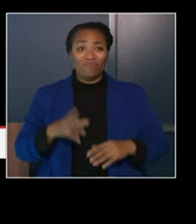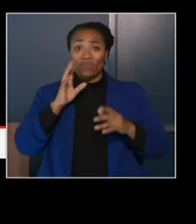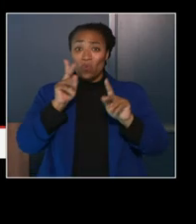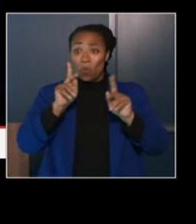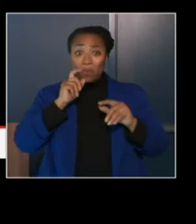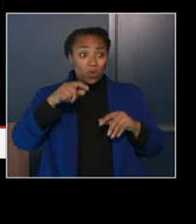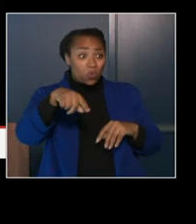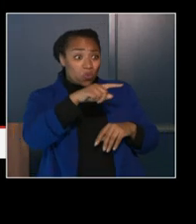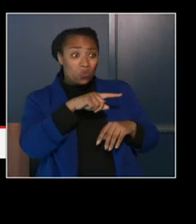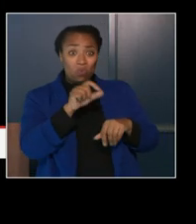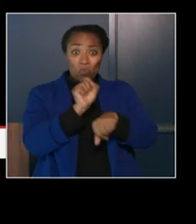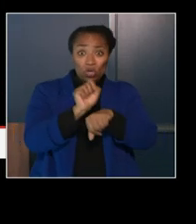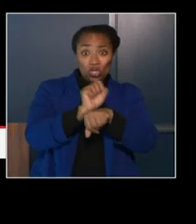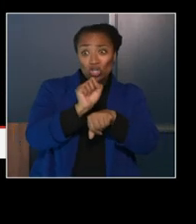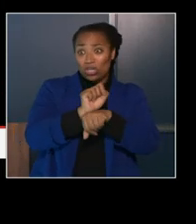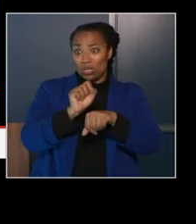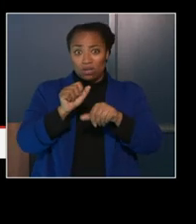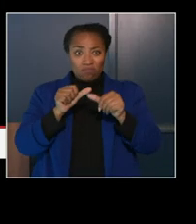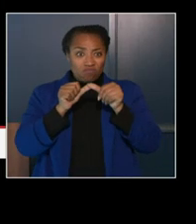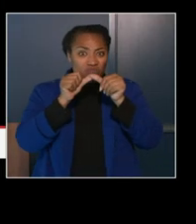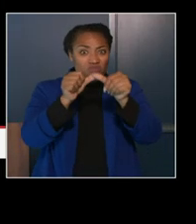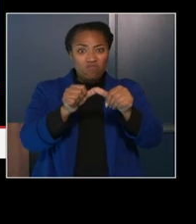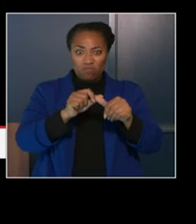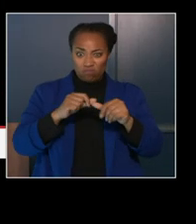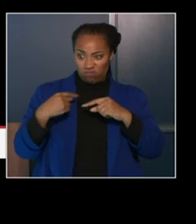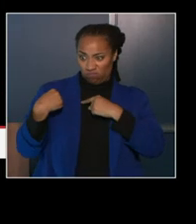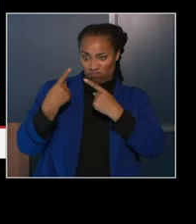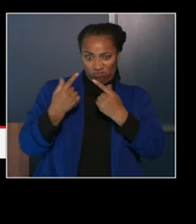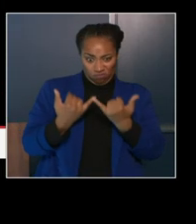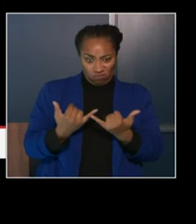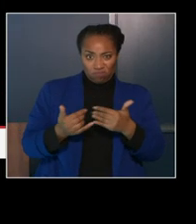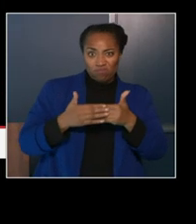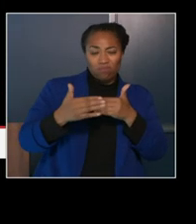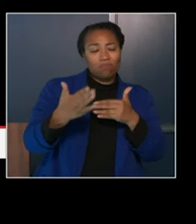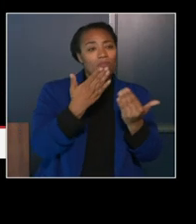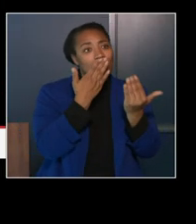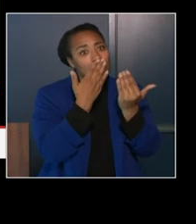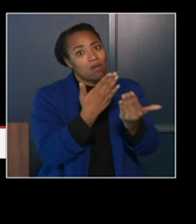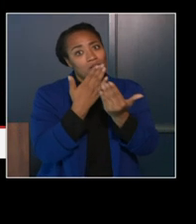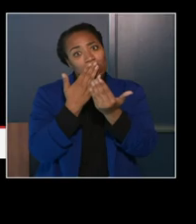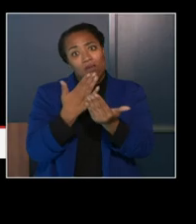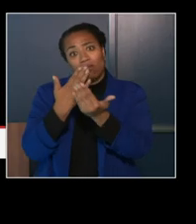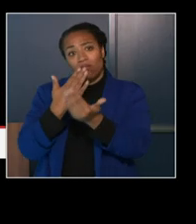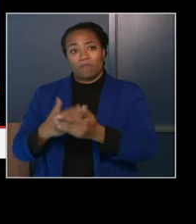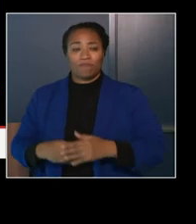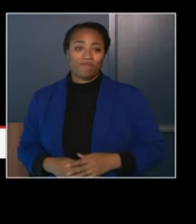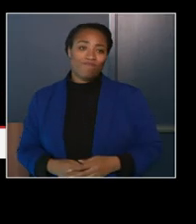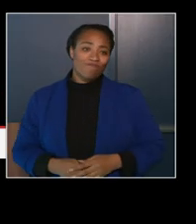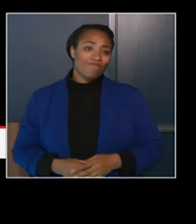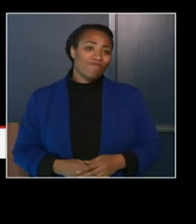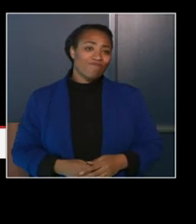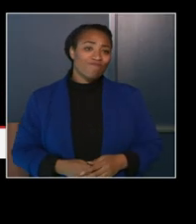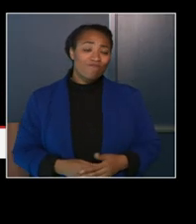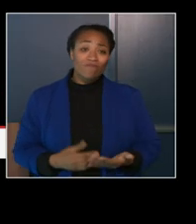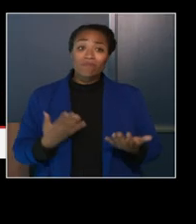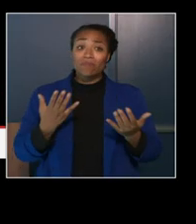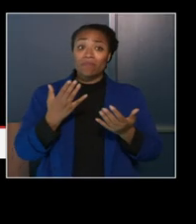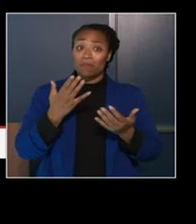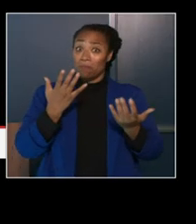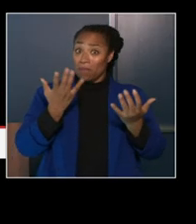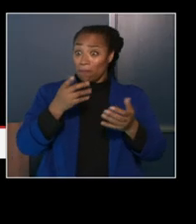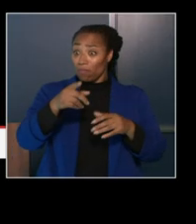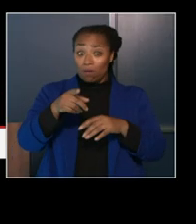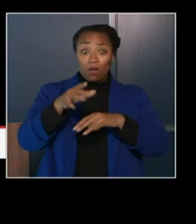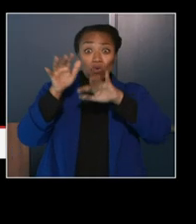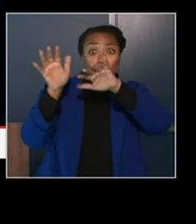work, especially those who are planning to perhaps stay over at work. So thank you for your hard